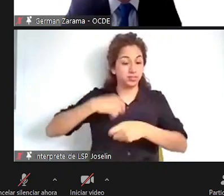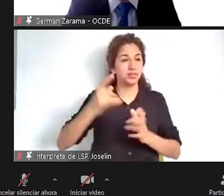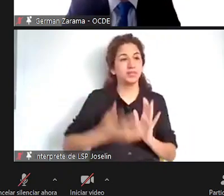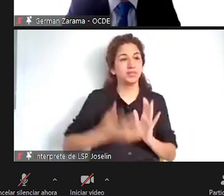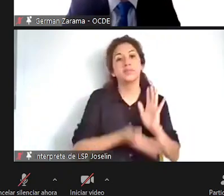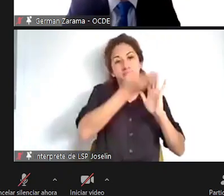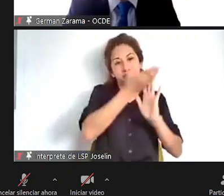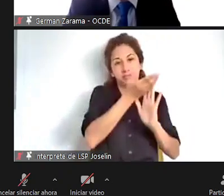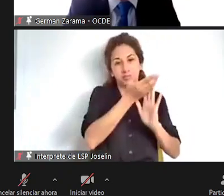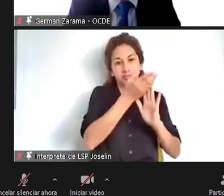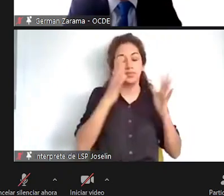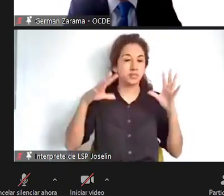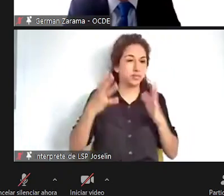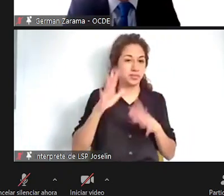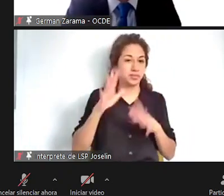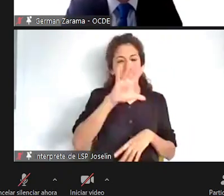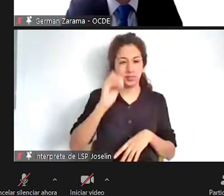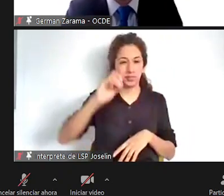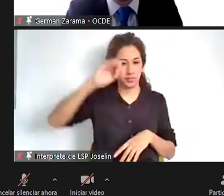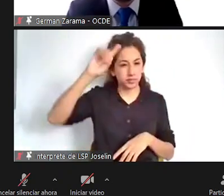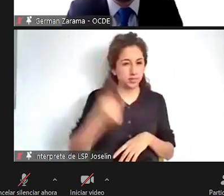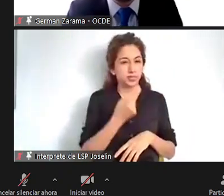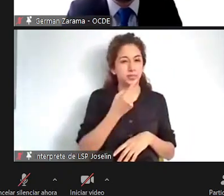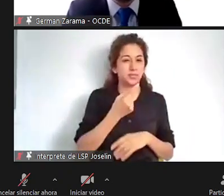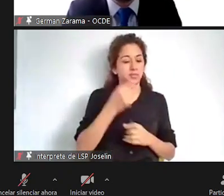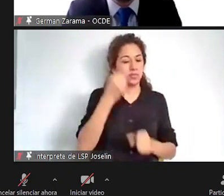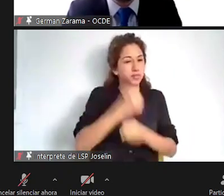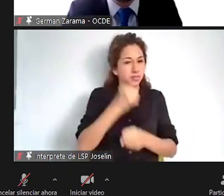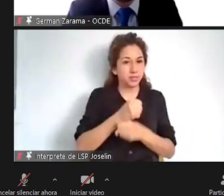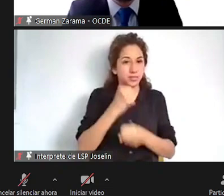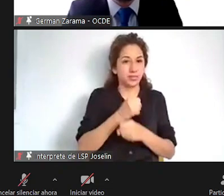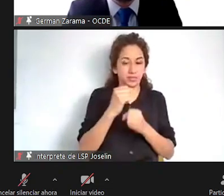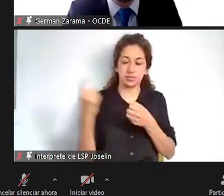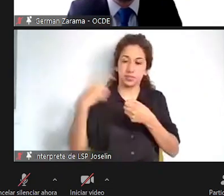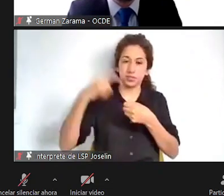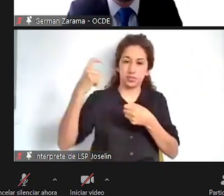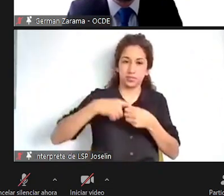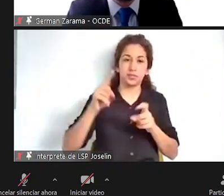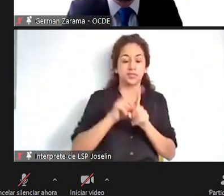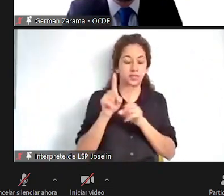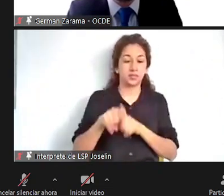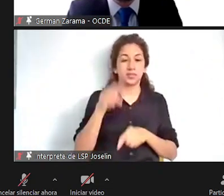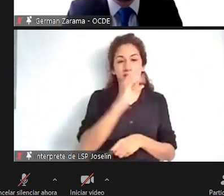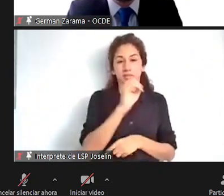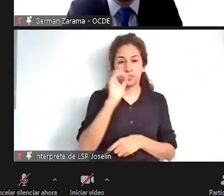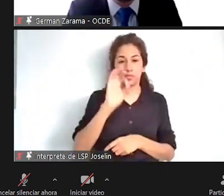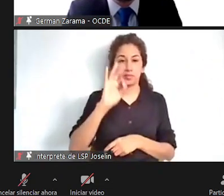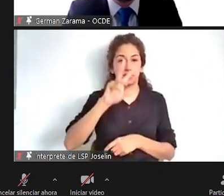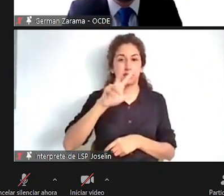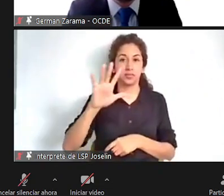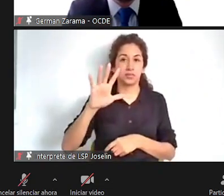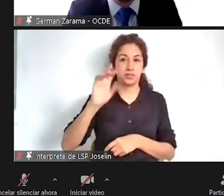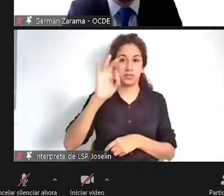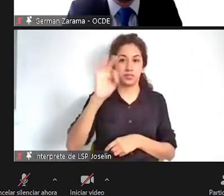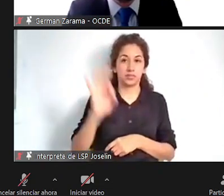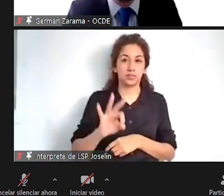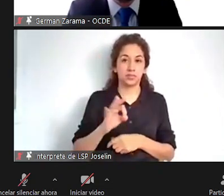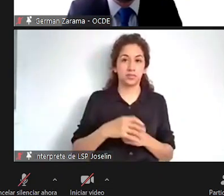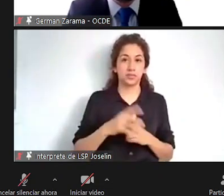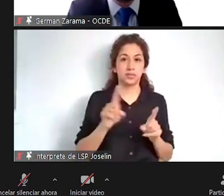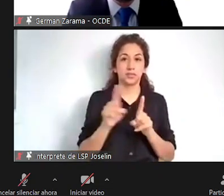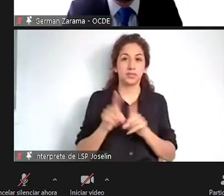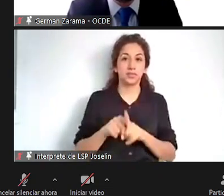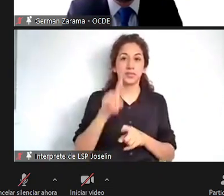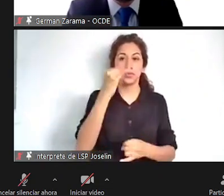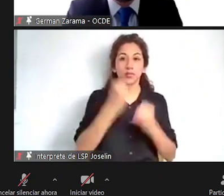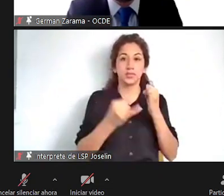economy and generate also 450 000 jobs as we have calculated and we increased 0.75 percent